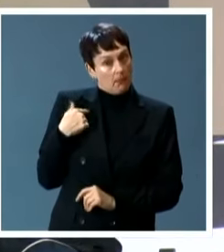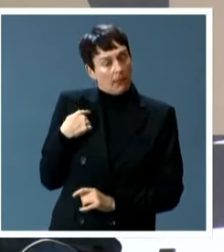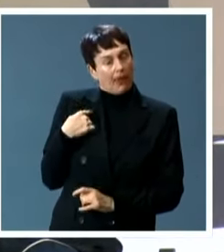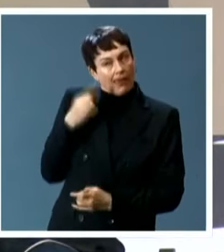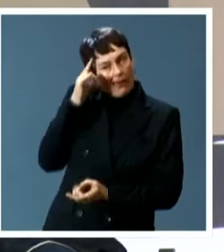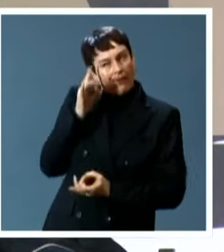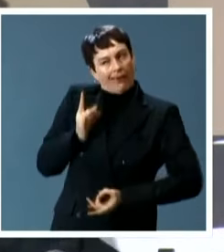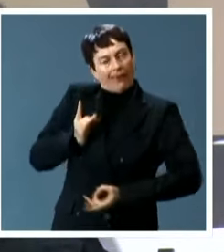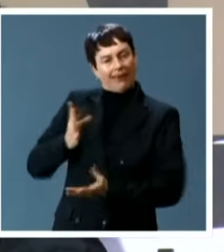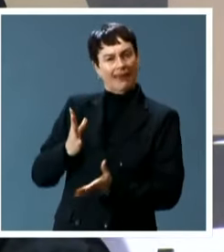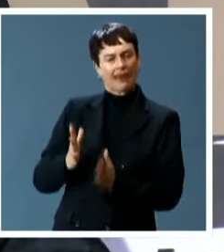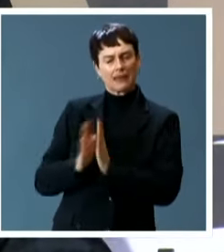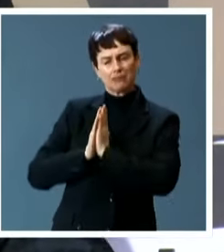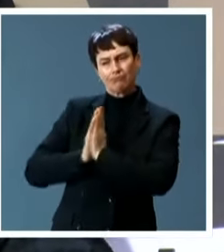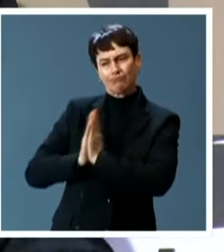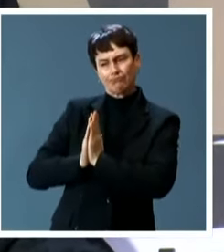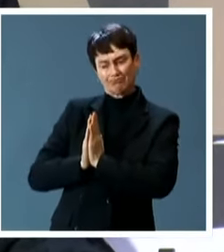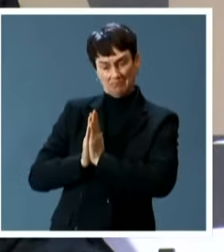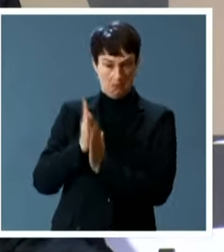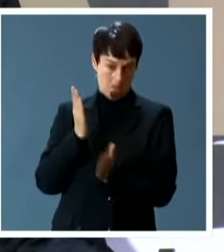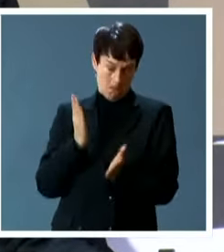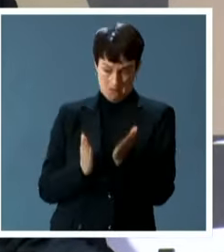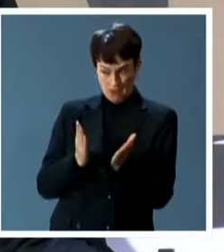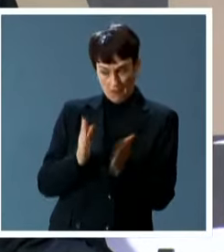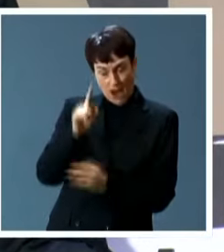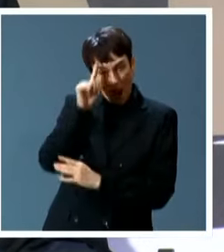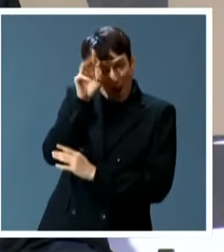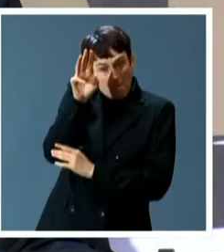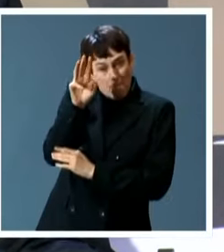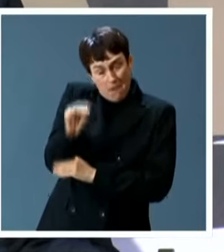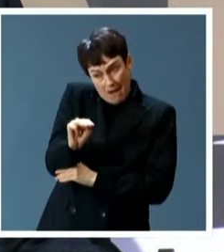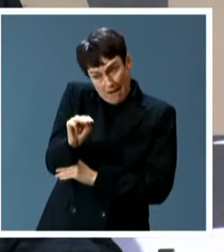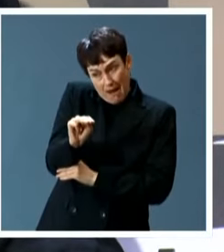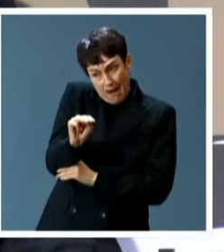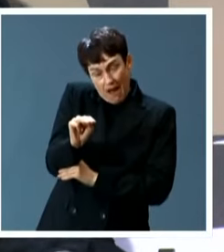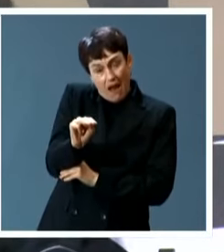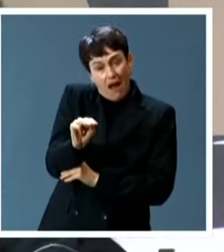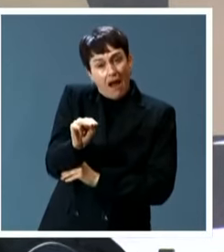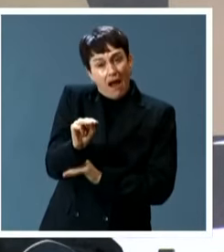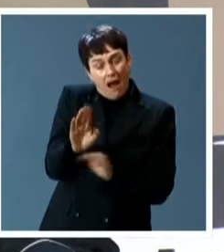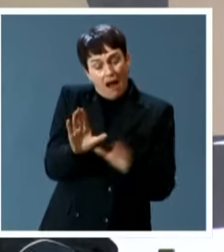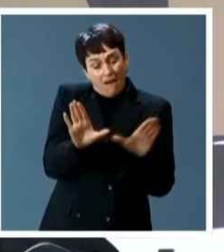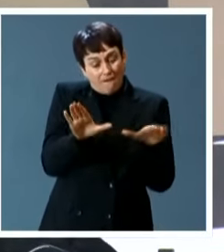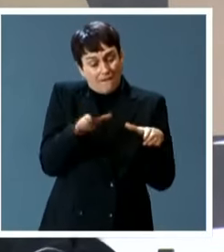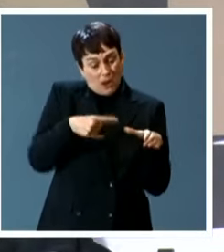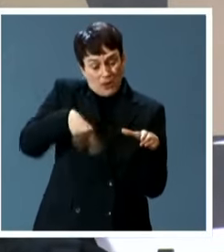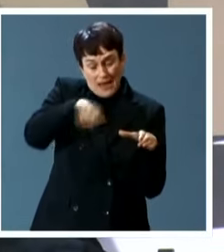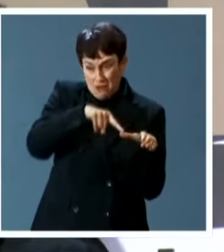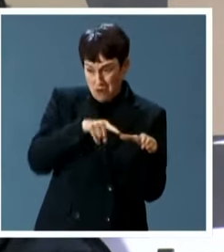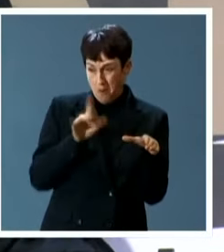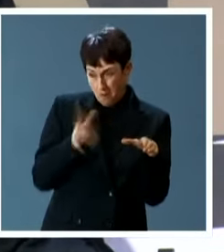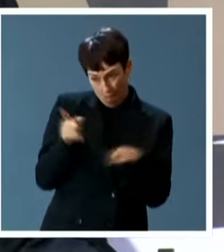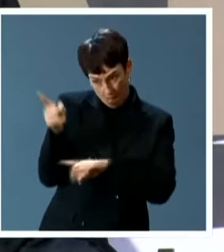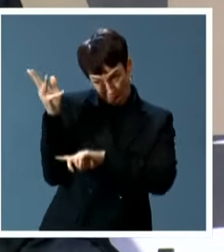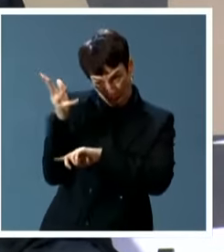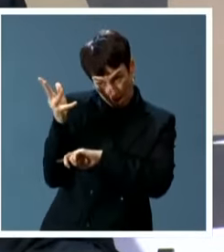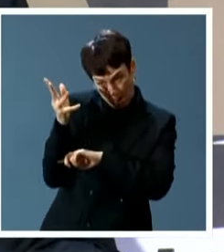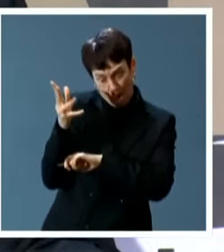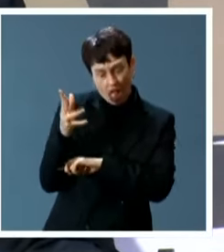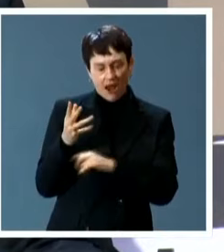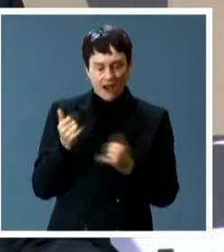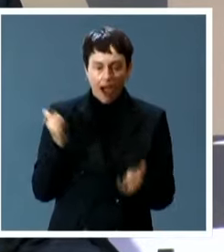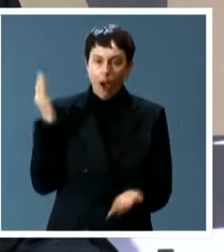day address us as the Nelson Mandela Foundation. Little did we know that 2 years later, he is